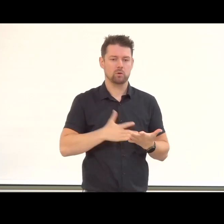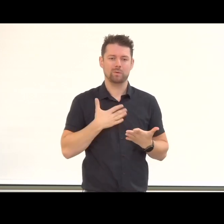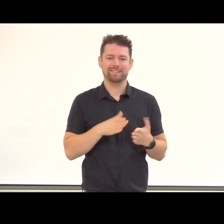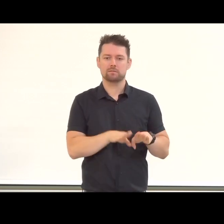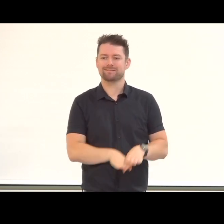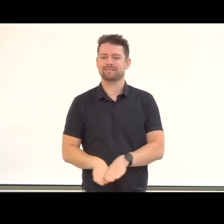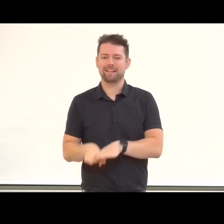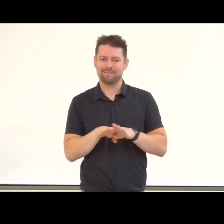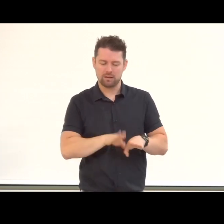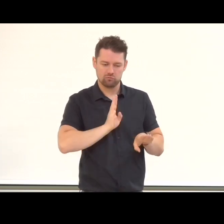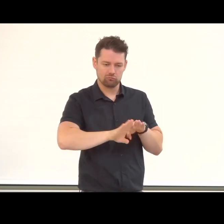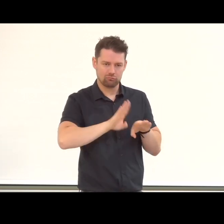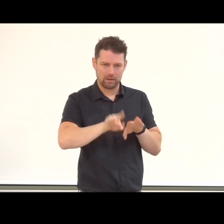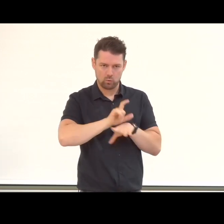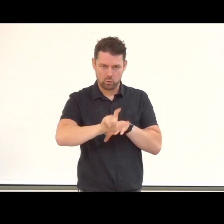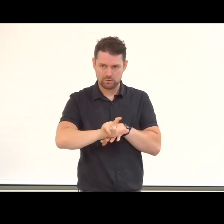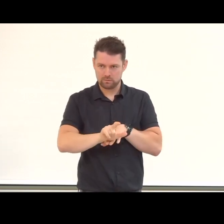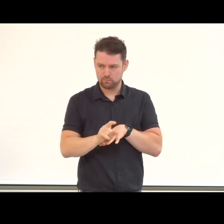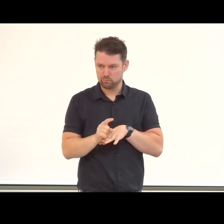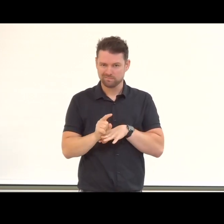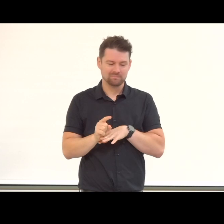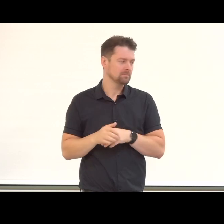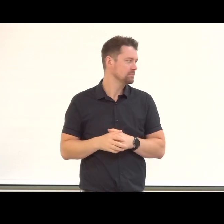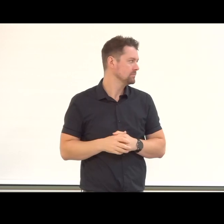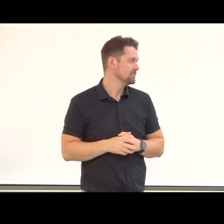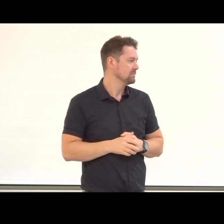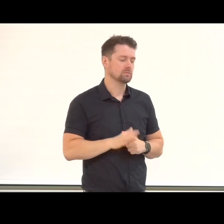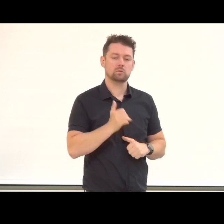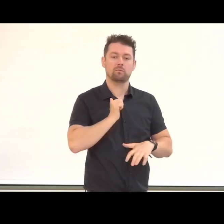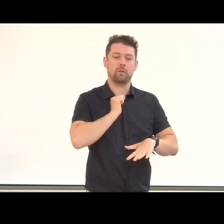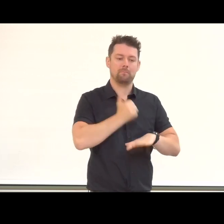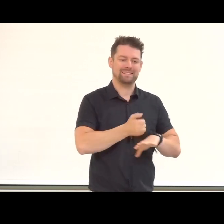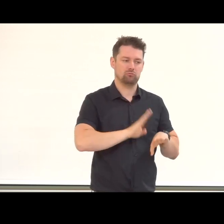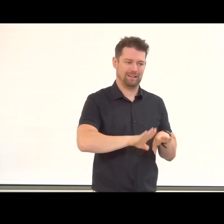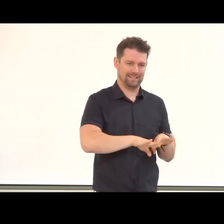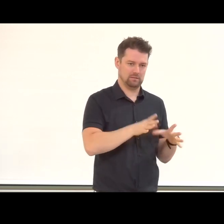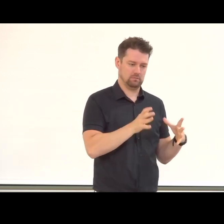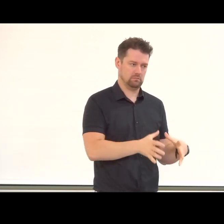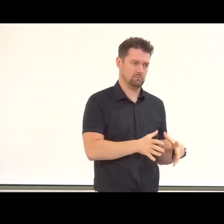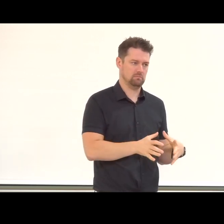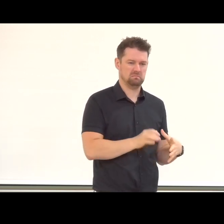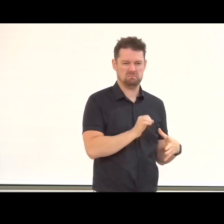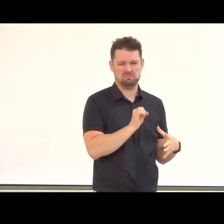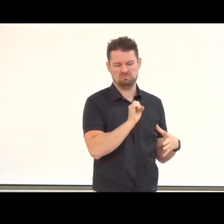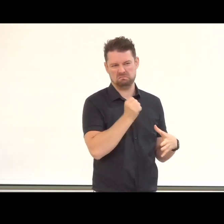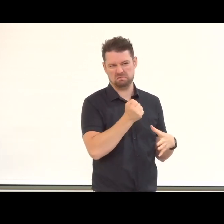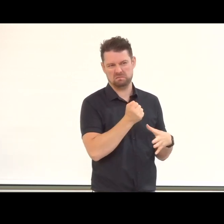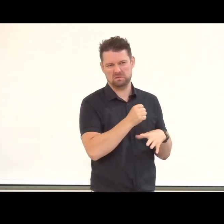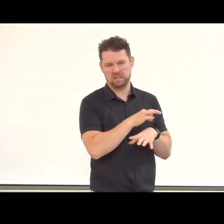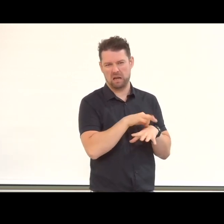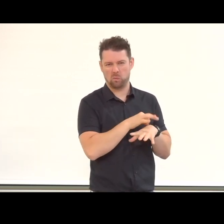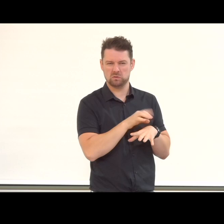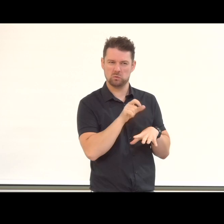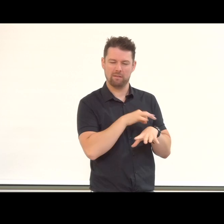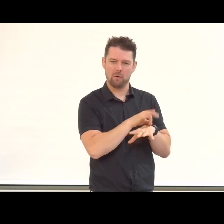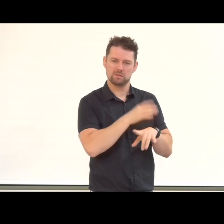standardized training courses for everybody who joins. So we have the basic training, which is approximately 10 to 12 hours of lectures,